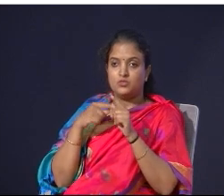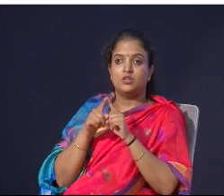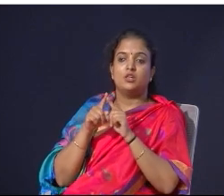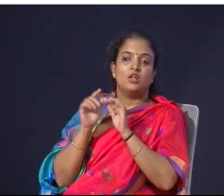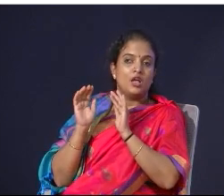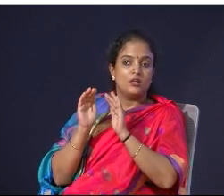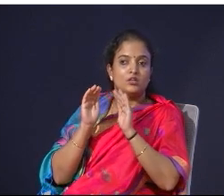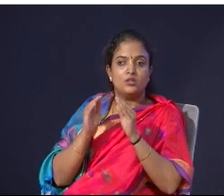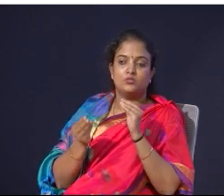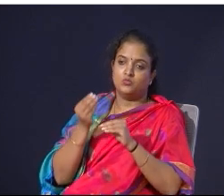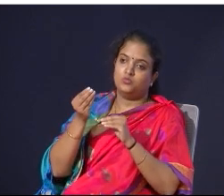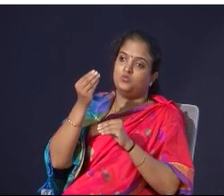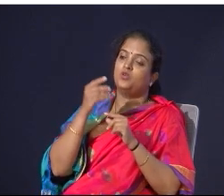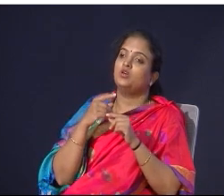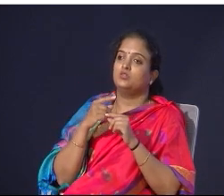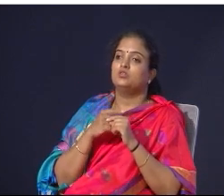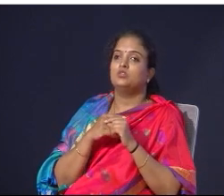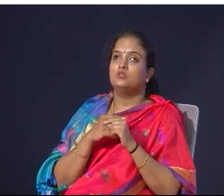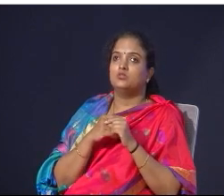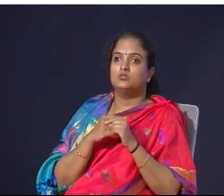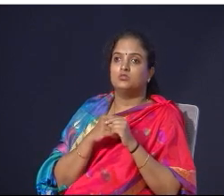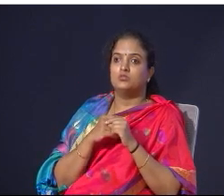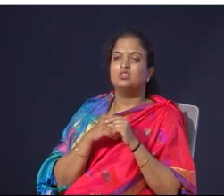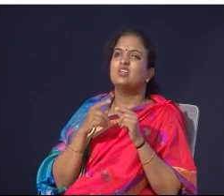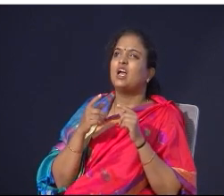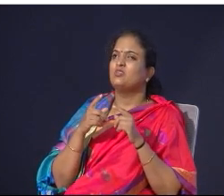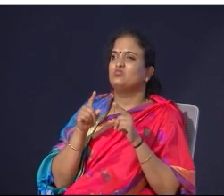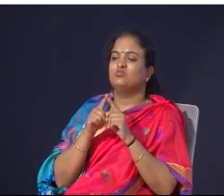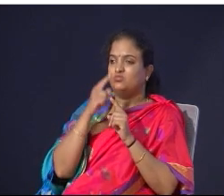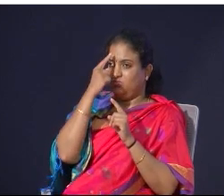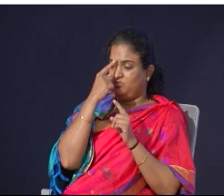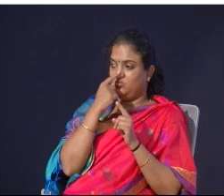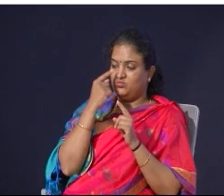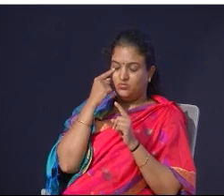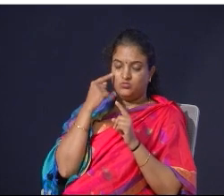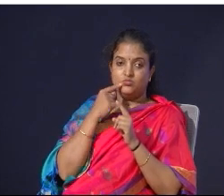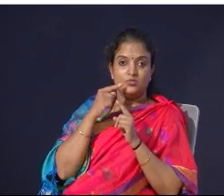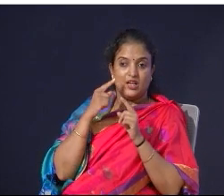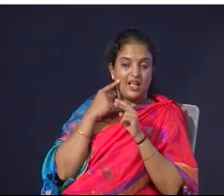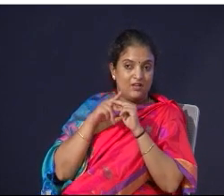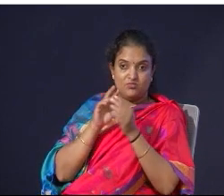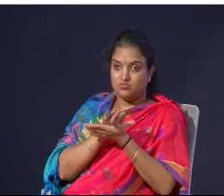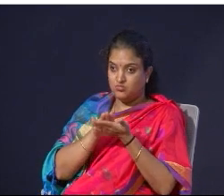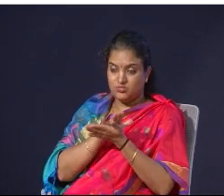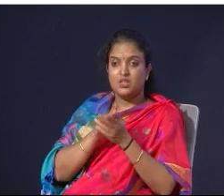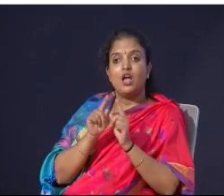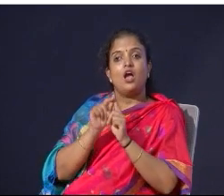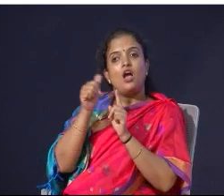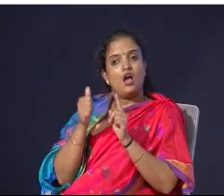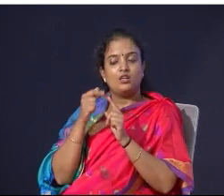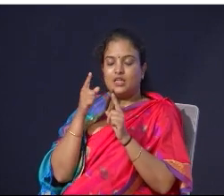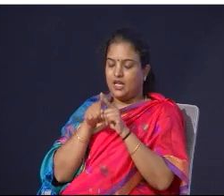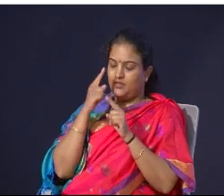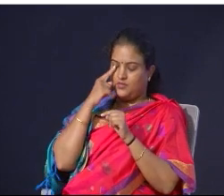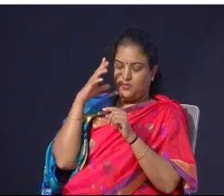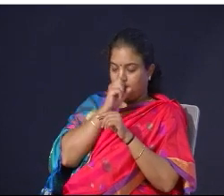of vision alongside training of other senses for complementary skills. To offer a wide range of opportunities for the